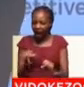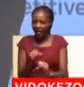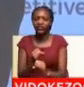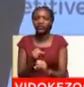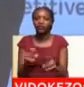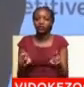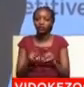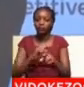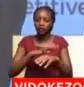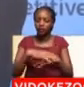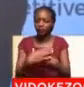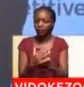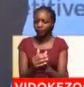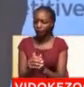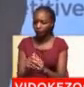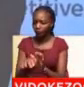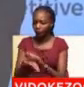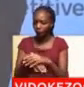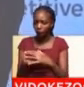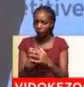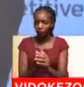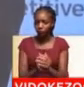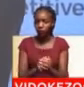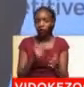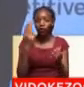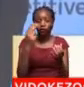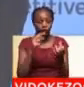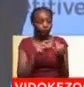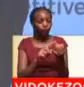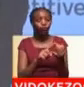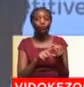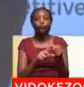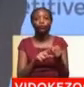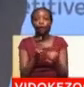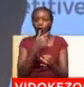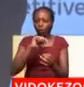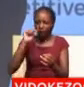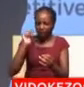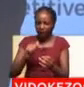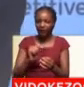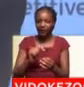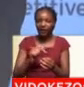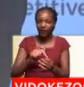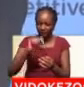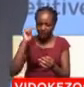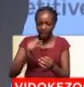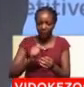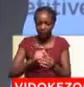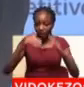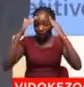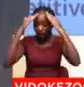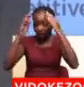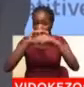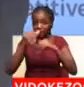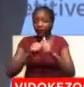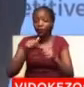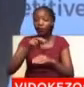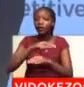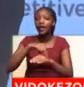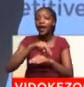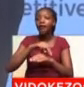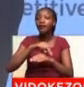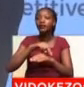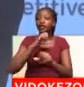washing. That's one. Number two is to stick strictly to the hours that they are supposed